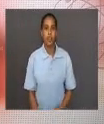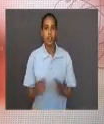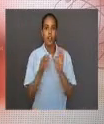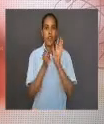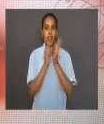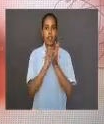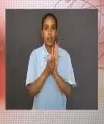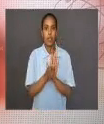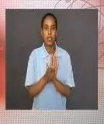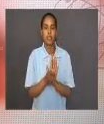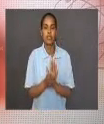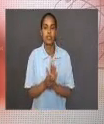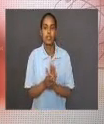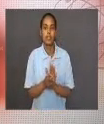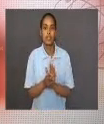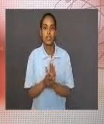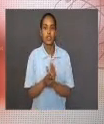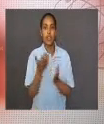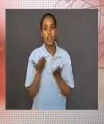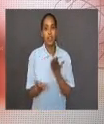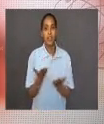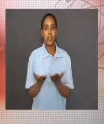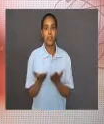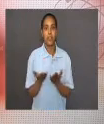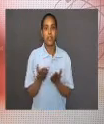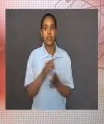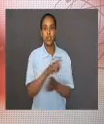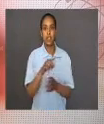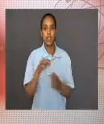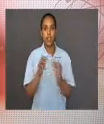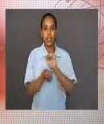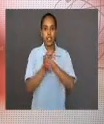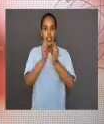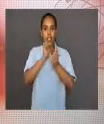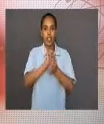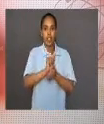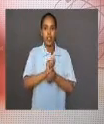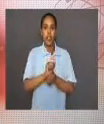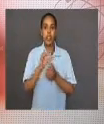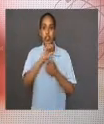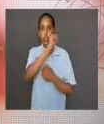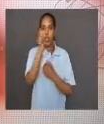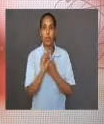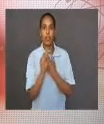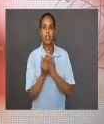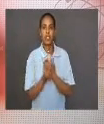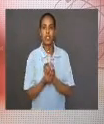For example, if there is a change in temperature,